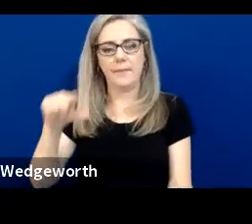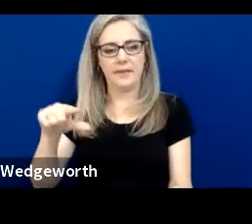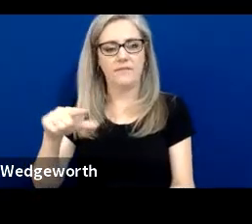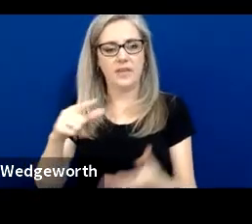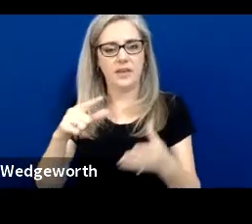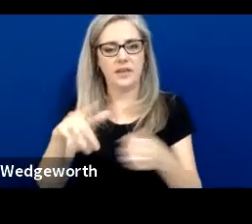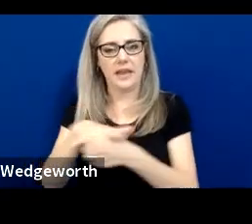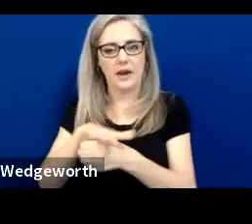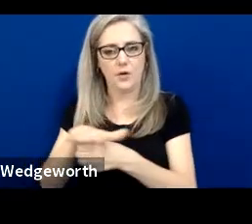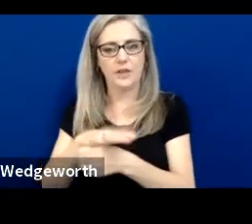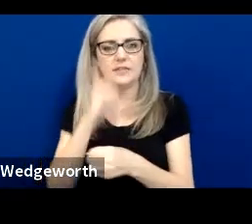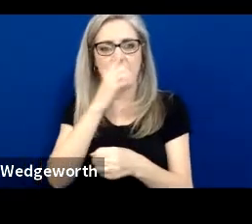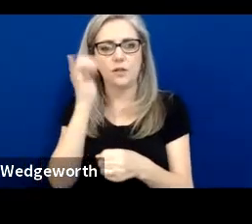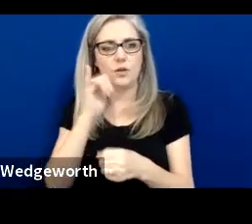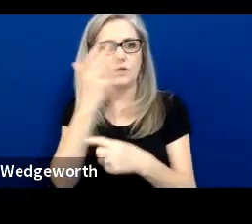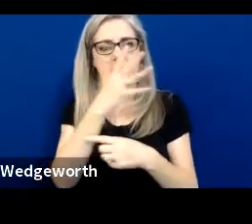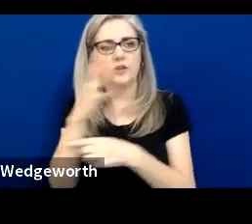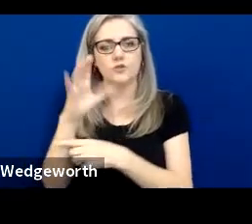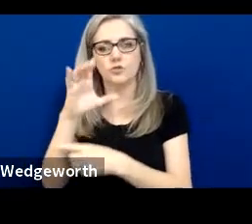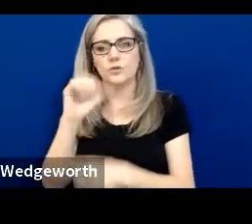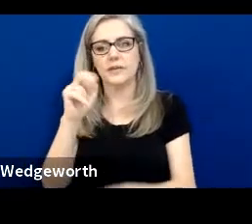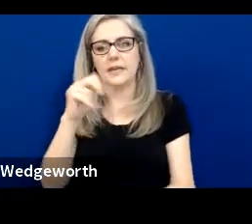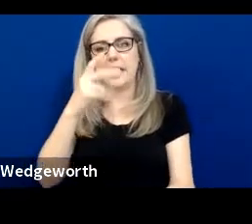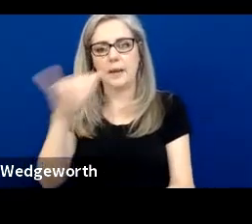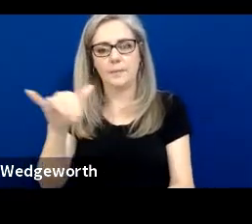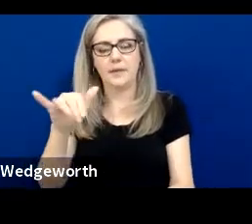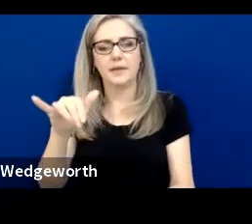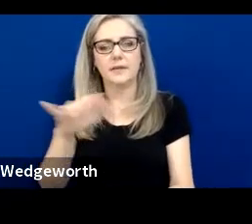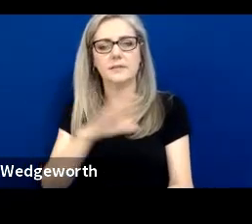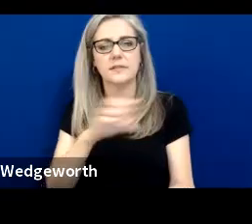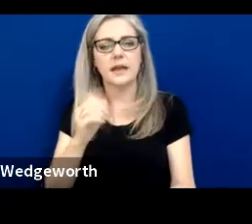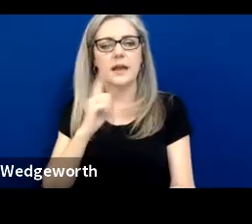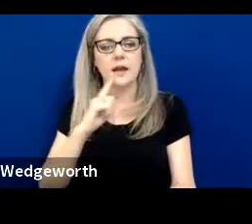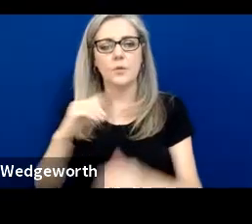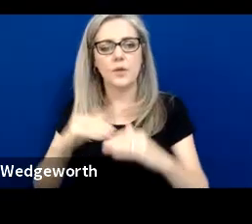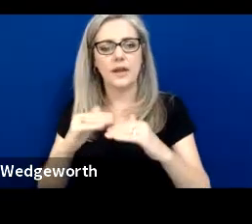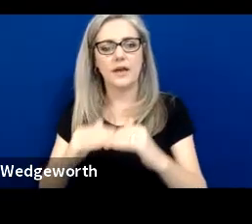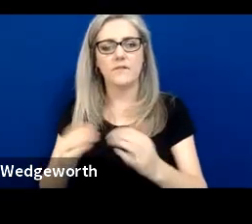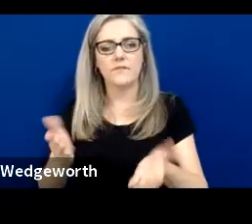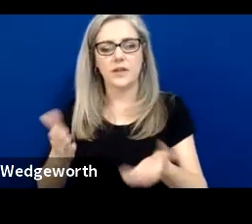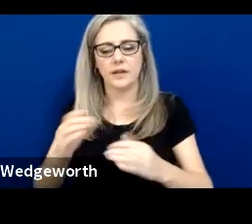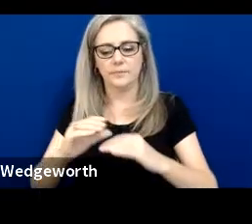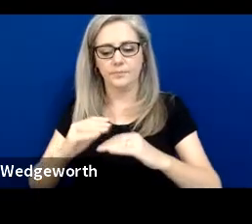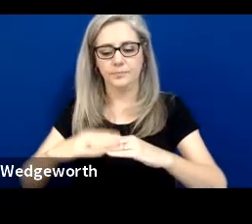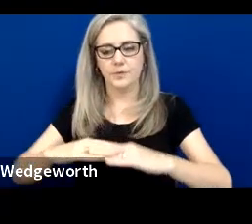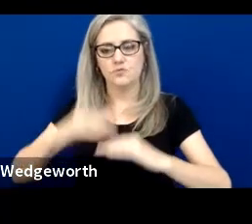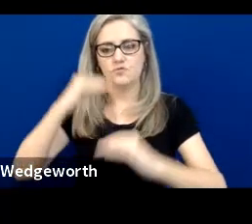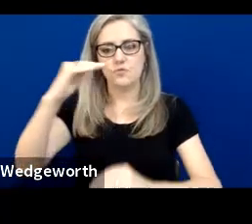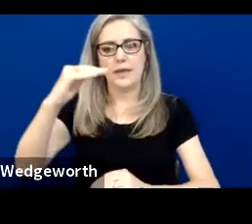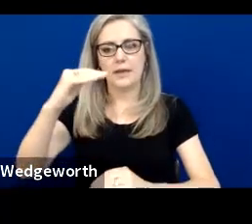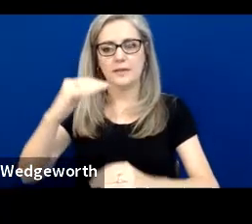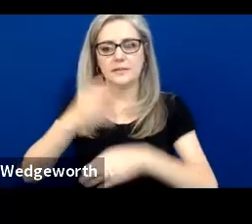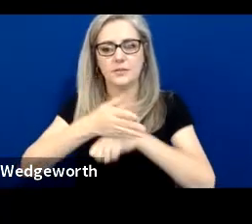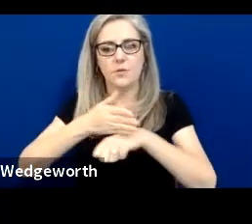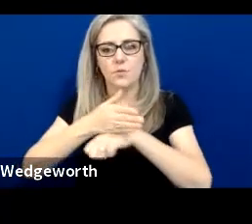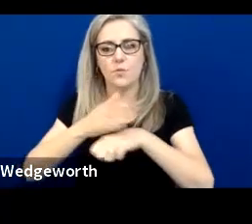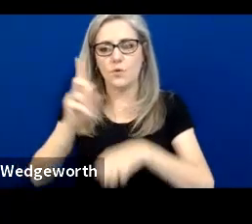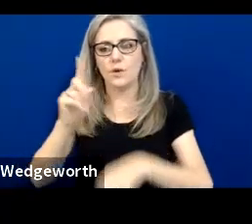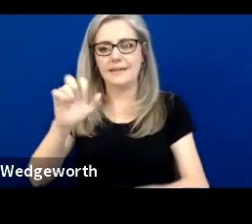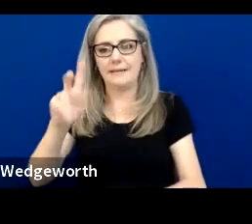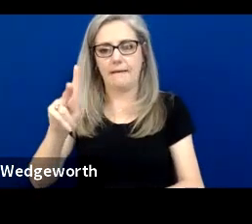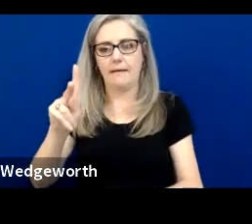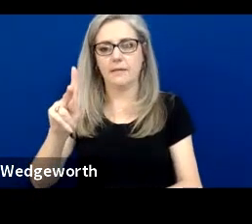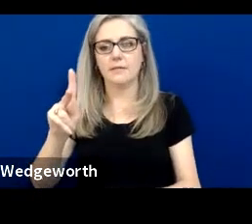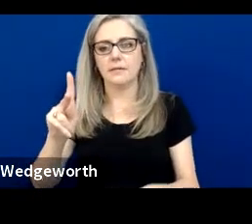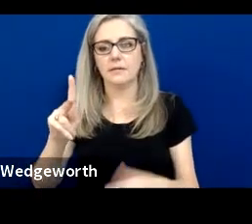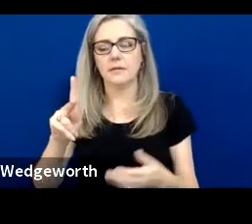some materials like a raised wood deck into this refurbished barn that has that wood element to it. And then